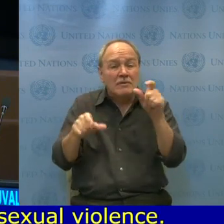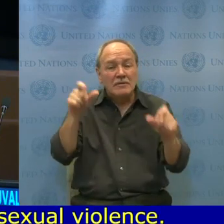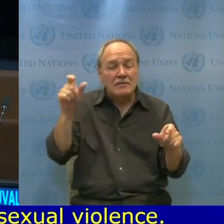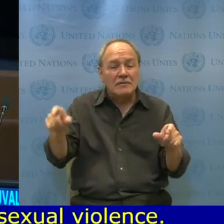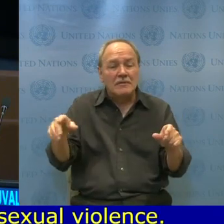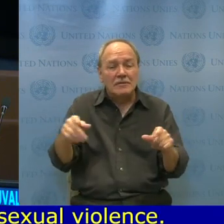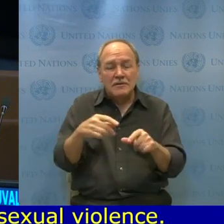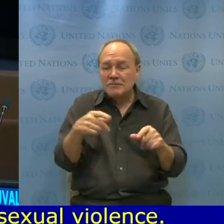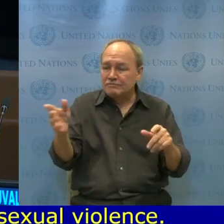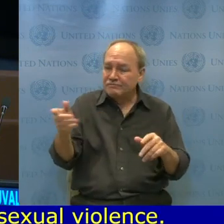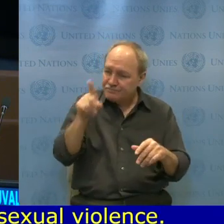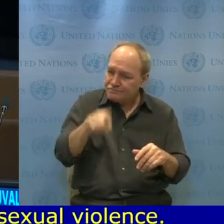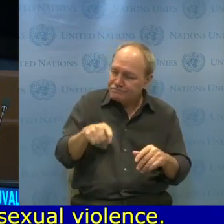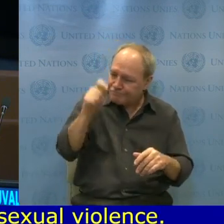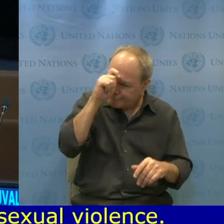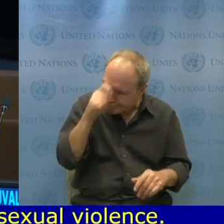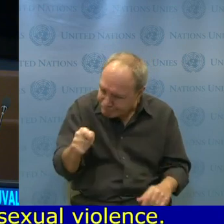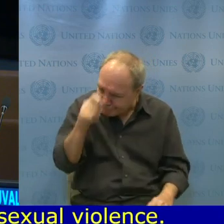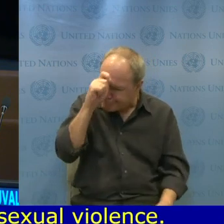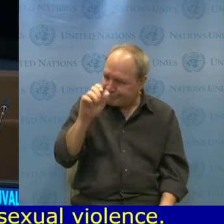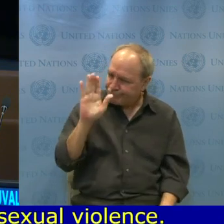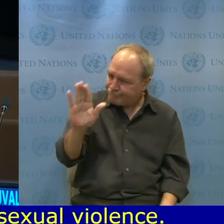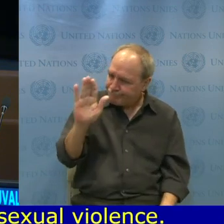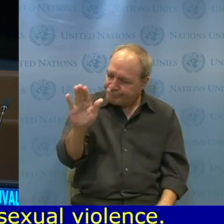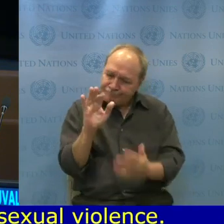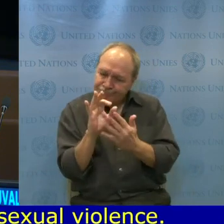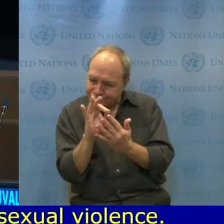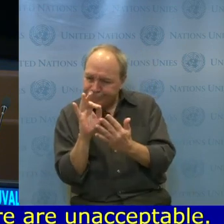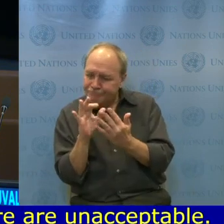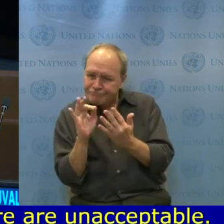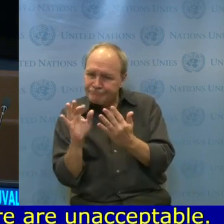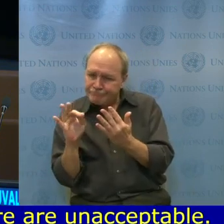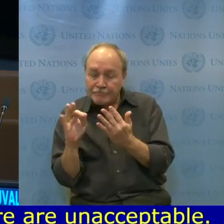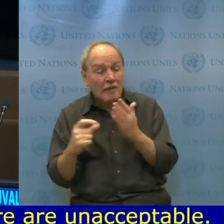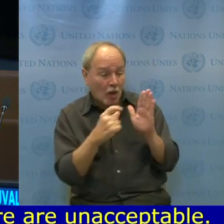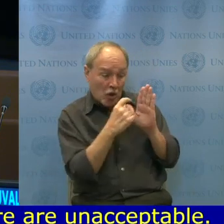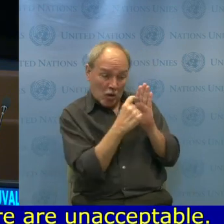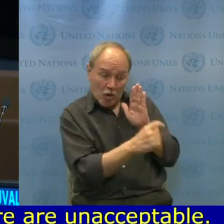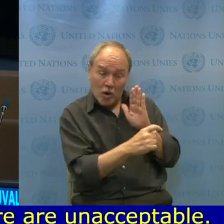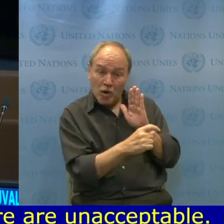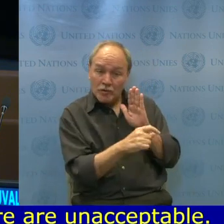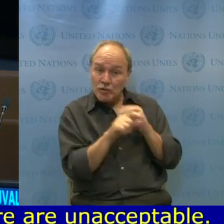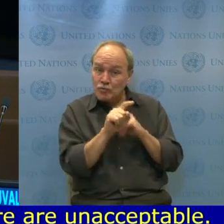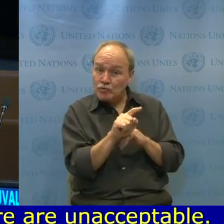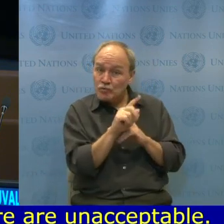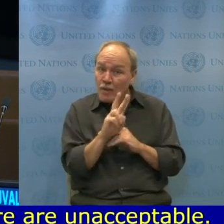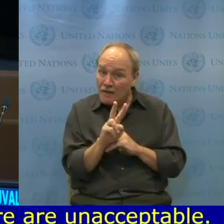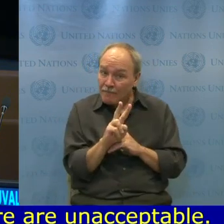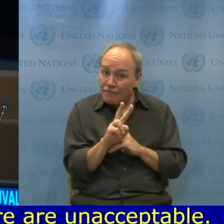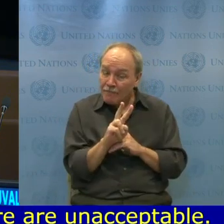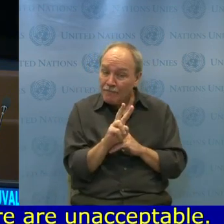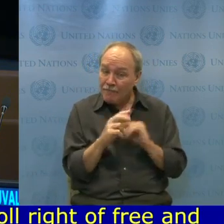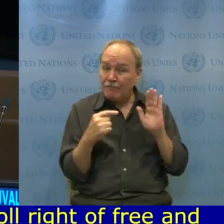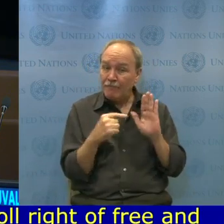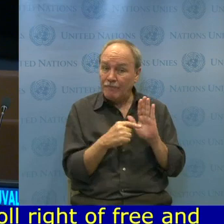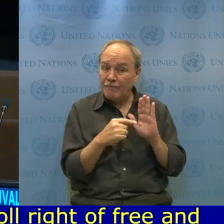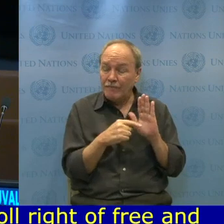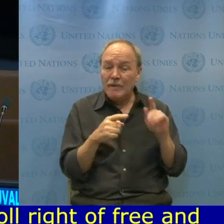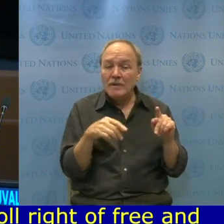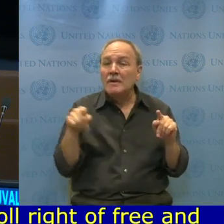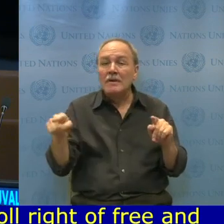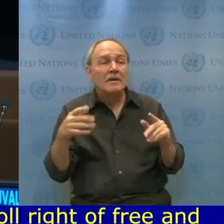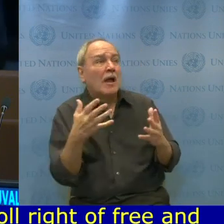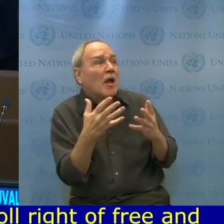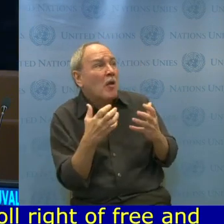decisions, as guaranteed in multiple texts and in Article 12, is frequently infringed when one seeks reproductive and sexual